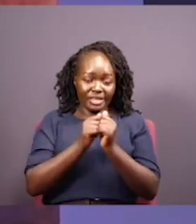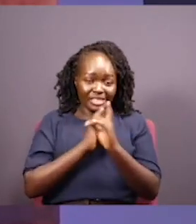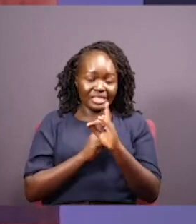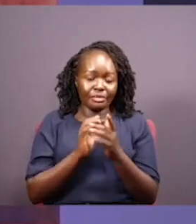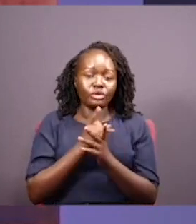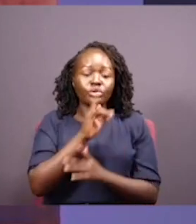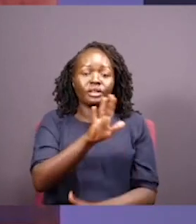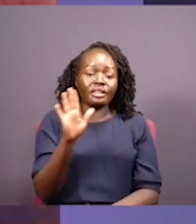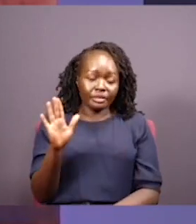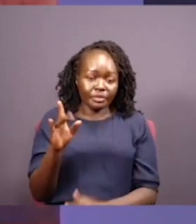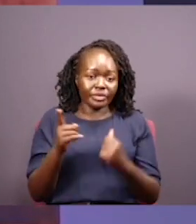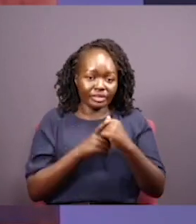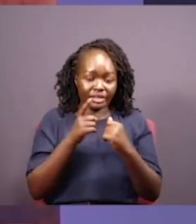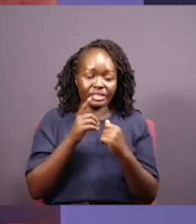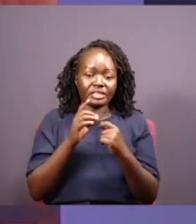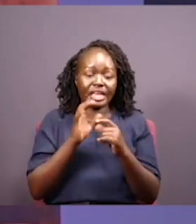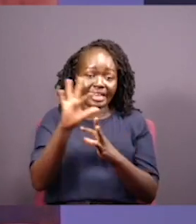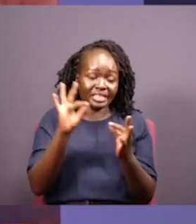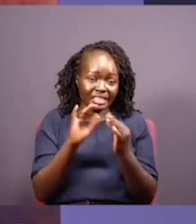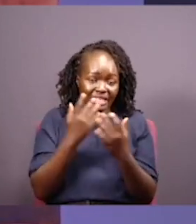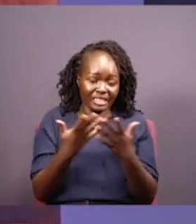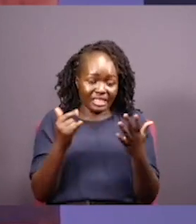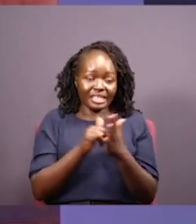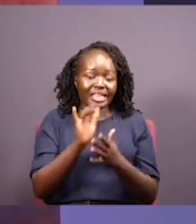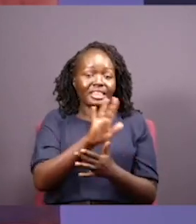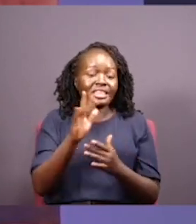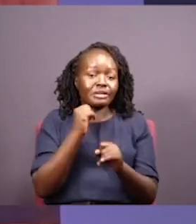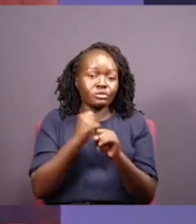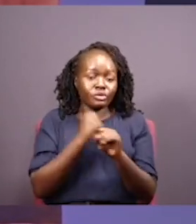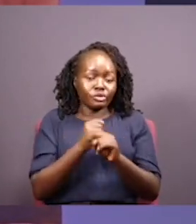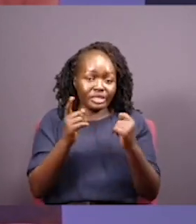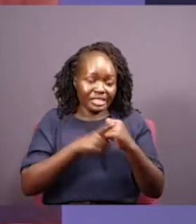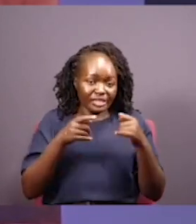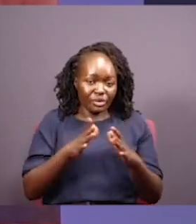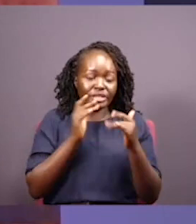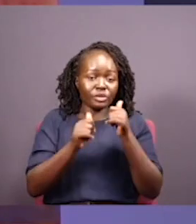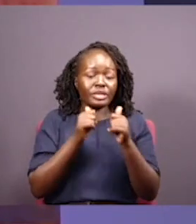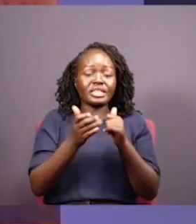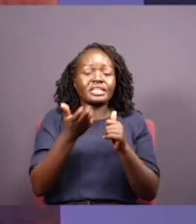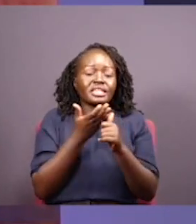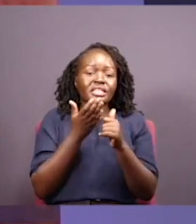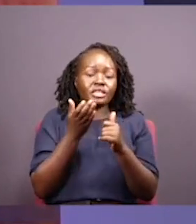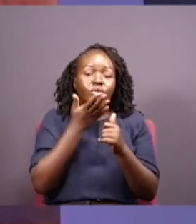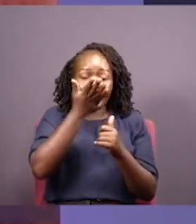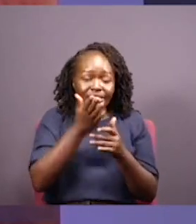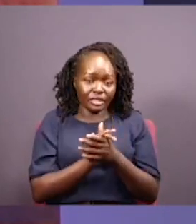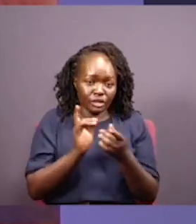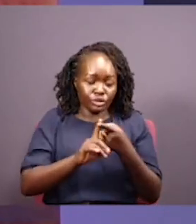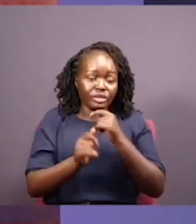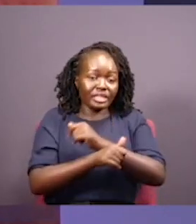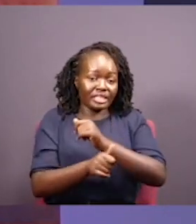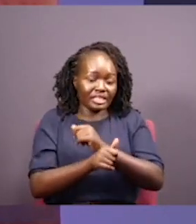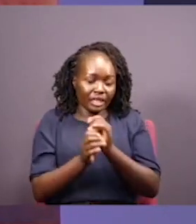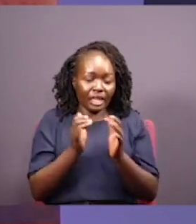six specific things that they are to do, six ways in which they are to respond to the dangers that would